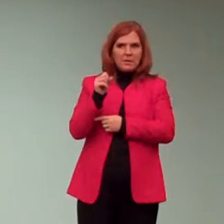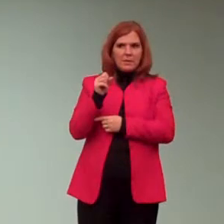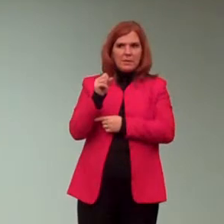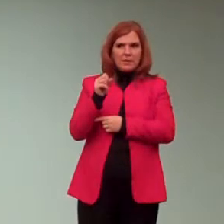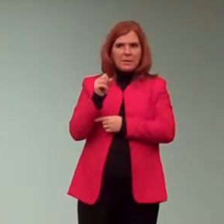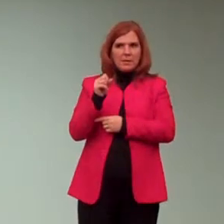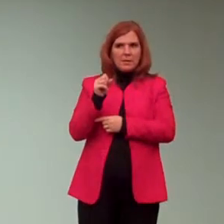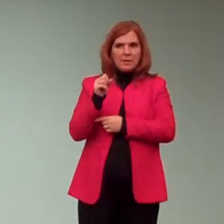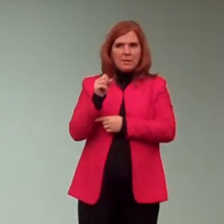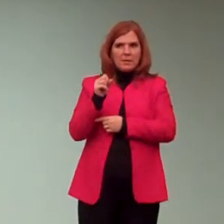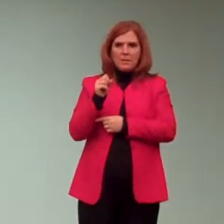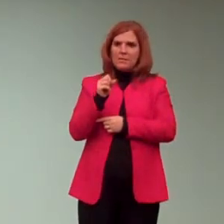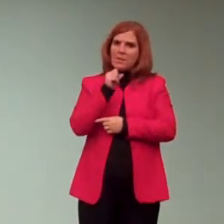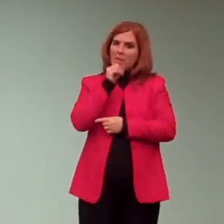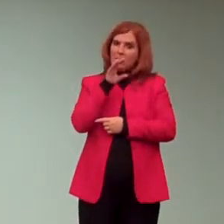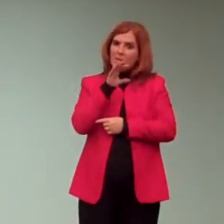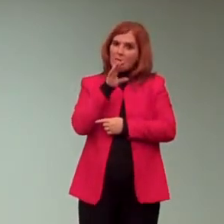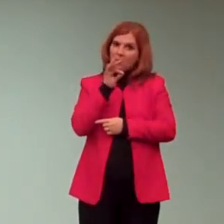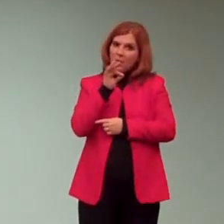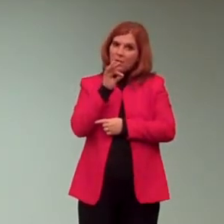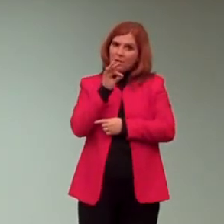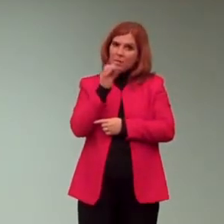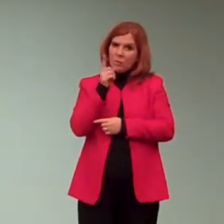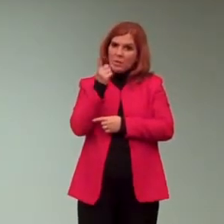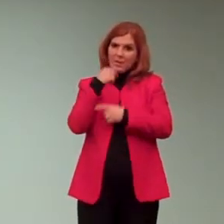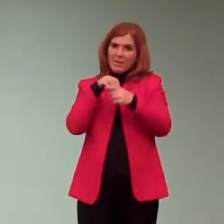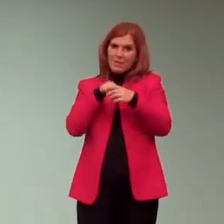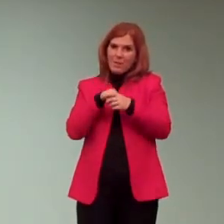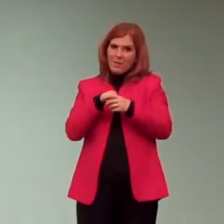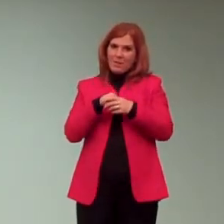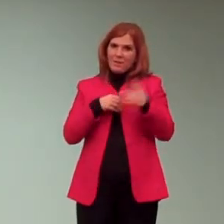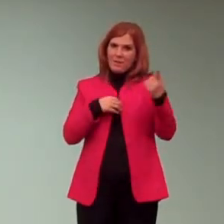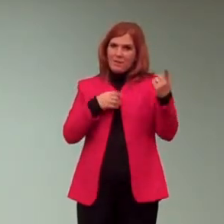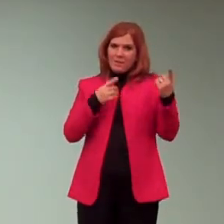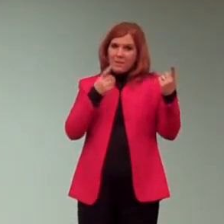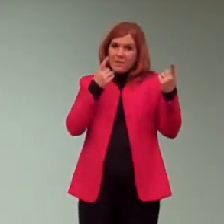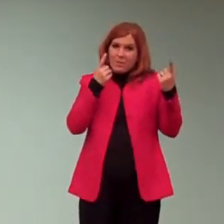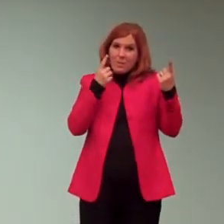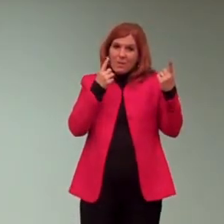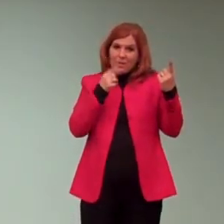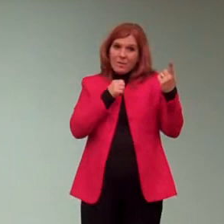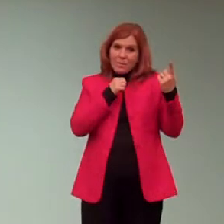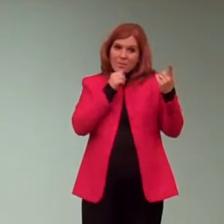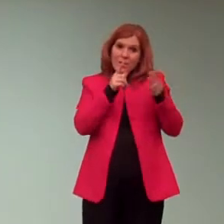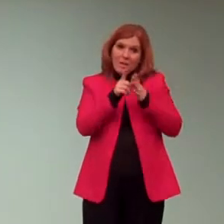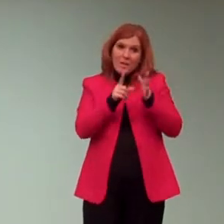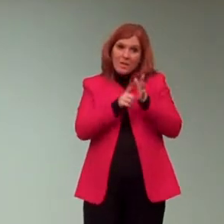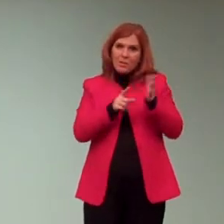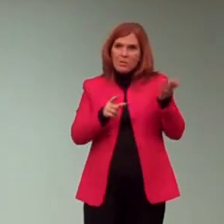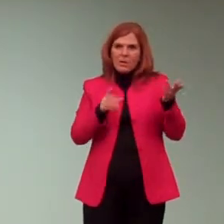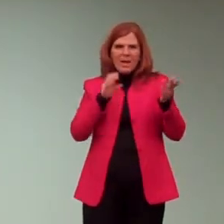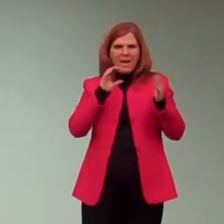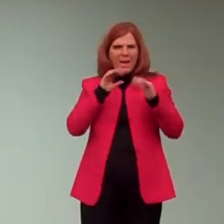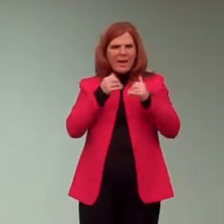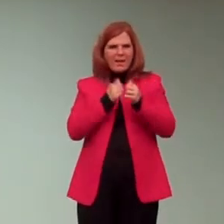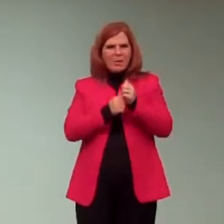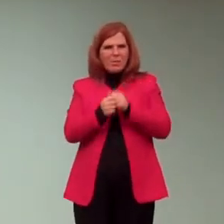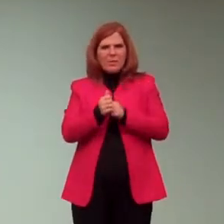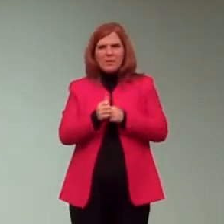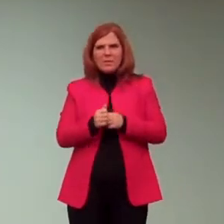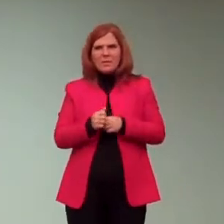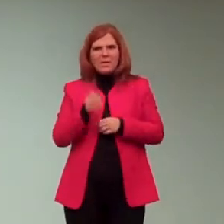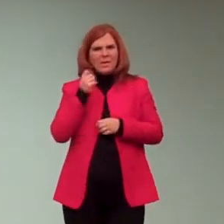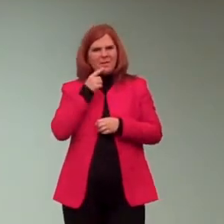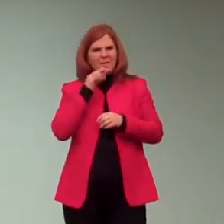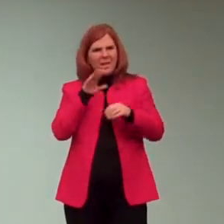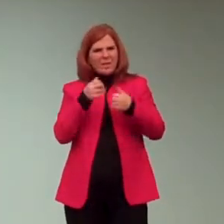I haven't found a record yet where he came in. Now I'm thinking, no, it was illegal alien. You know, how did he pass? I said, how did you